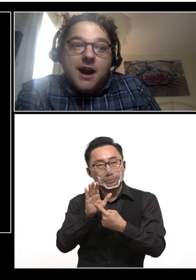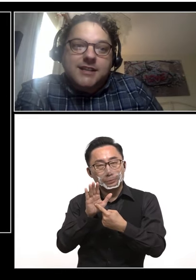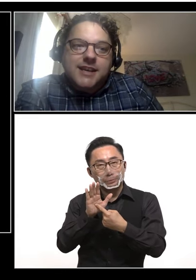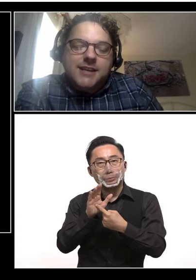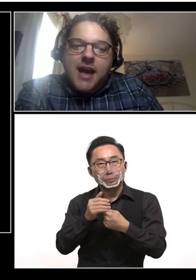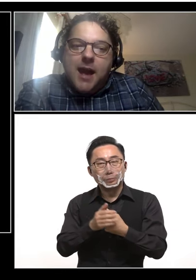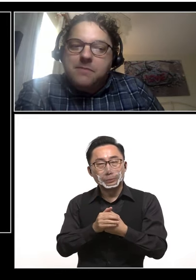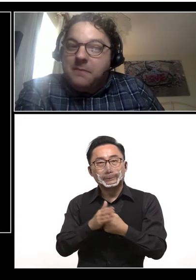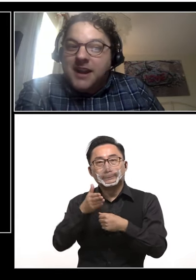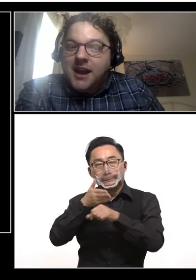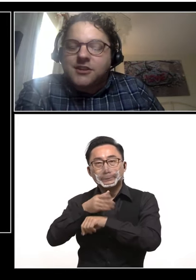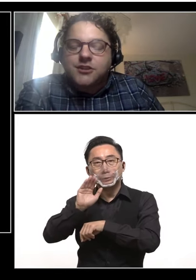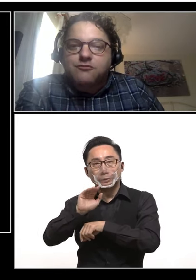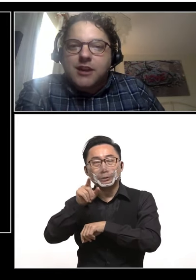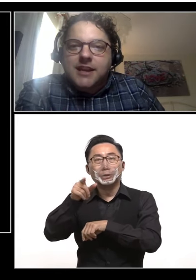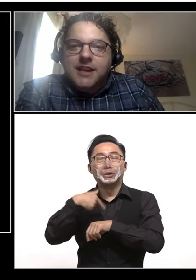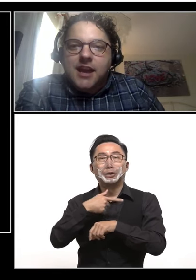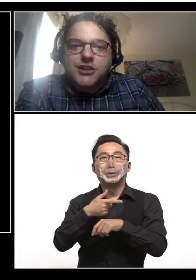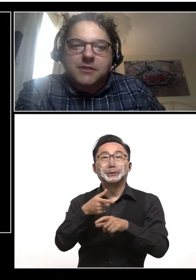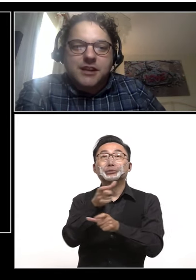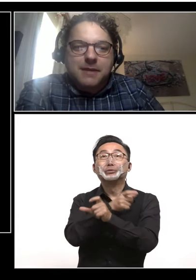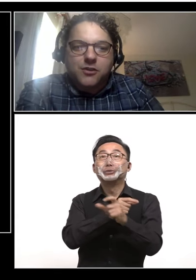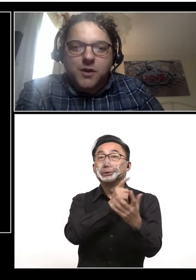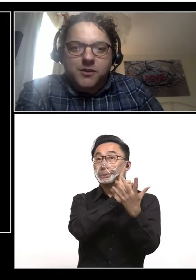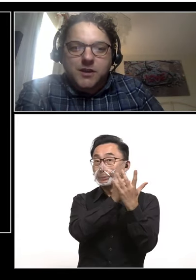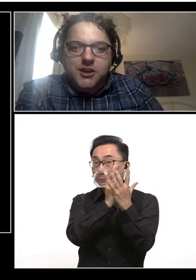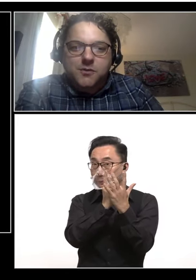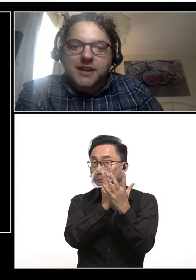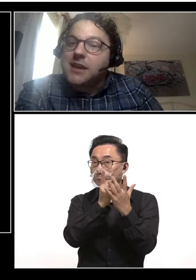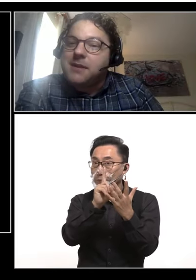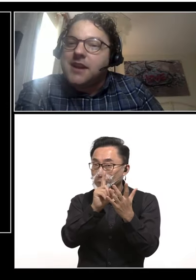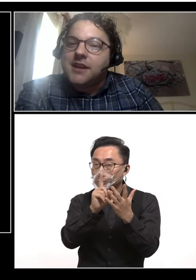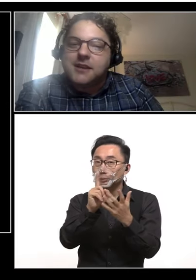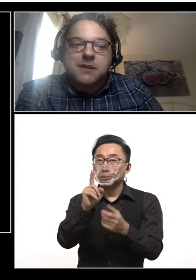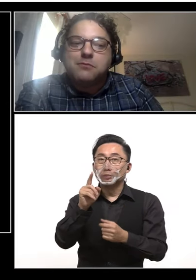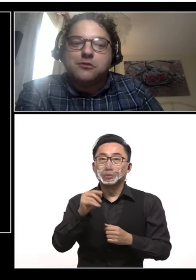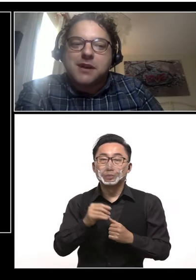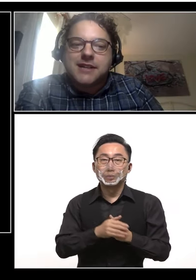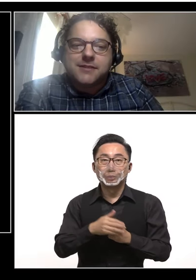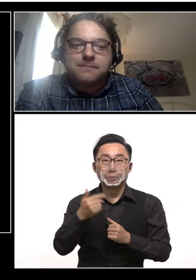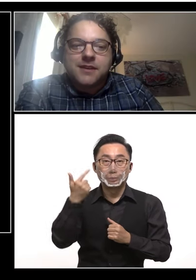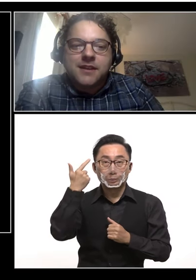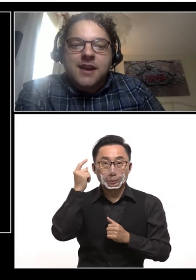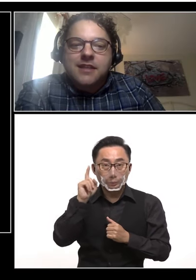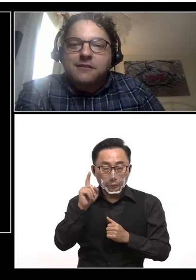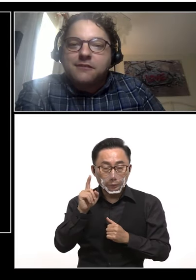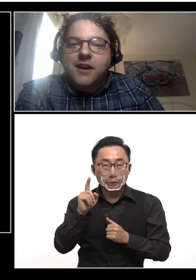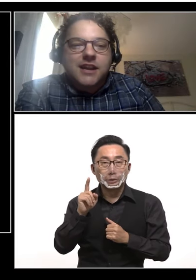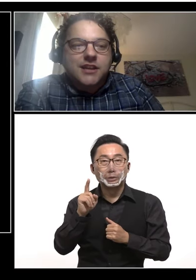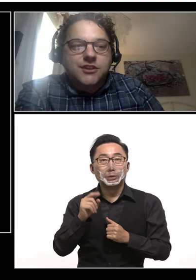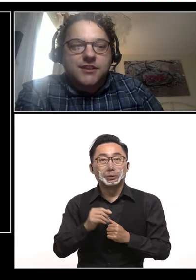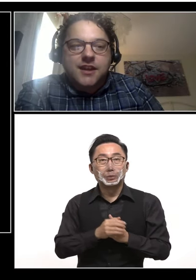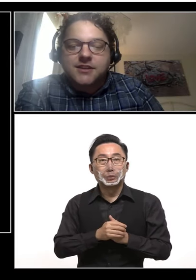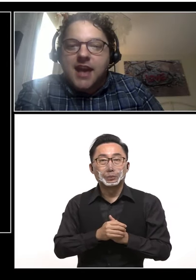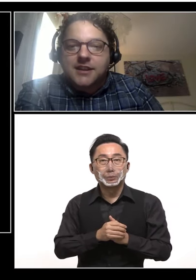for marketing Epic Arts and just really shouting about the work that we do and keeping us in people's minds. And then finally,